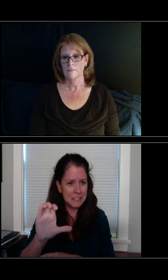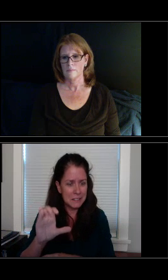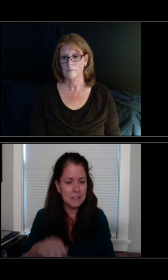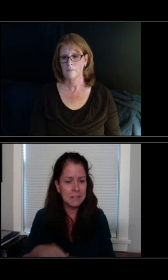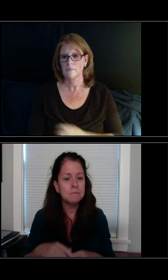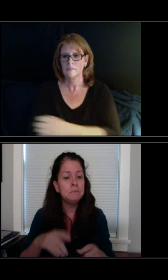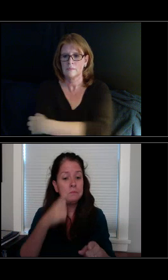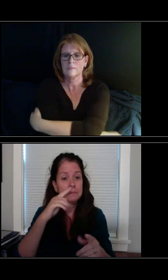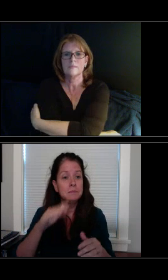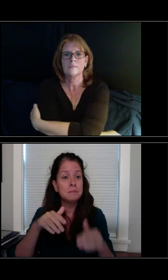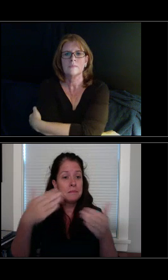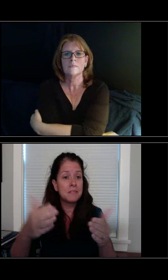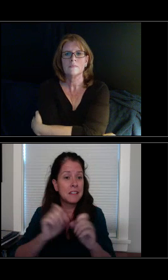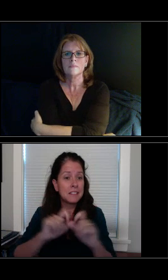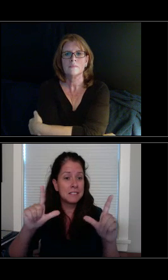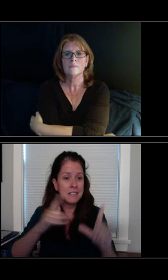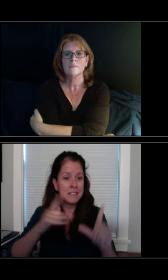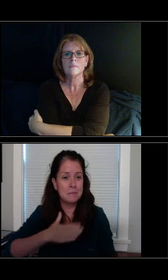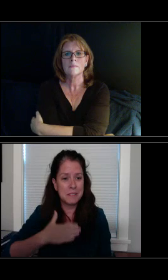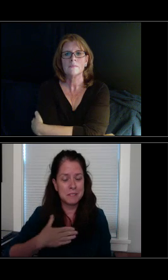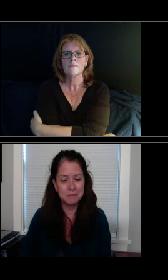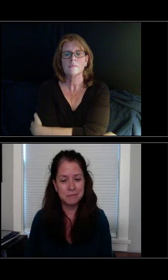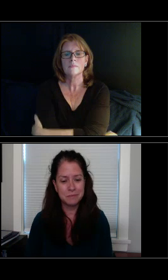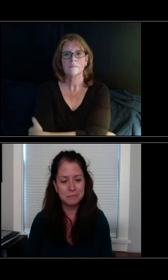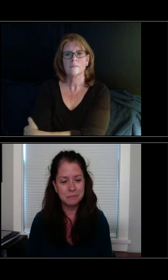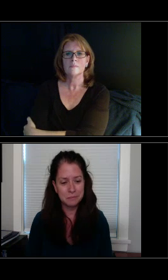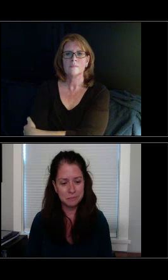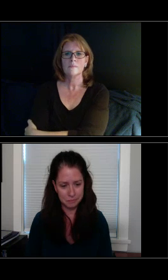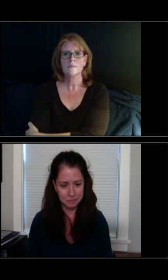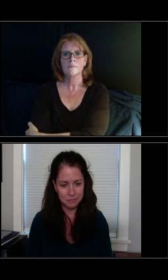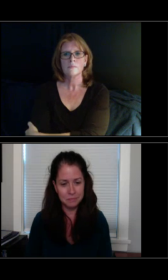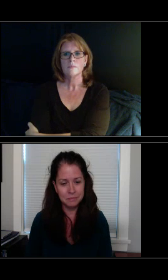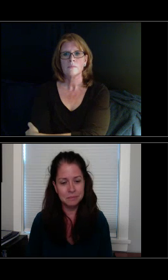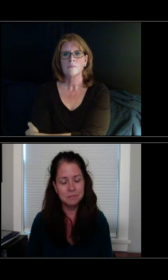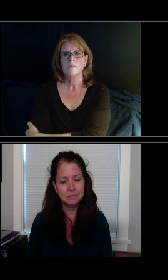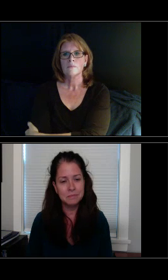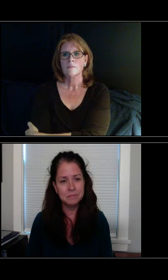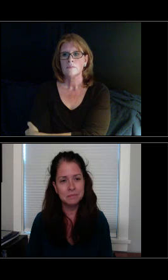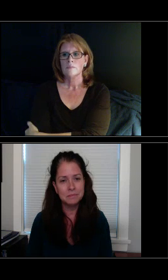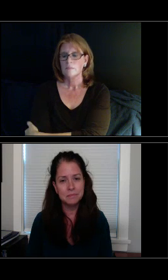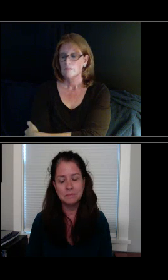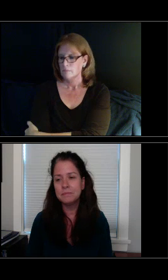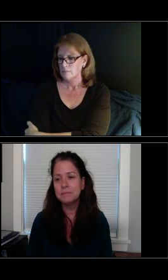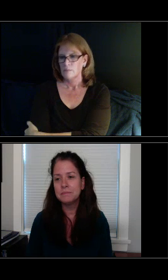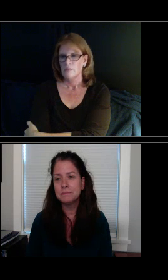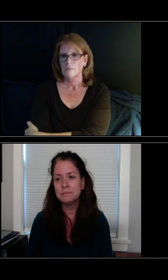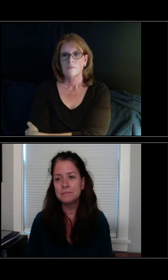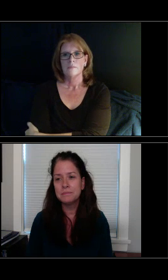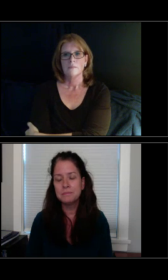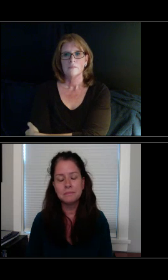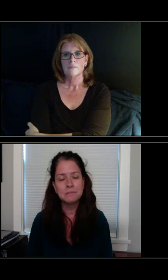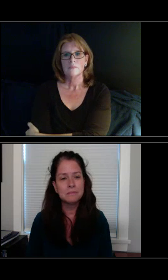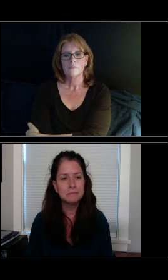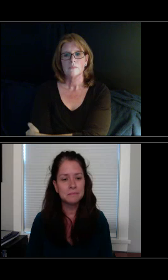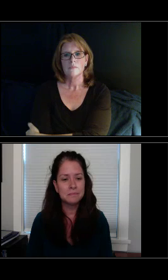bit about NCIEC and our organization. The next slide, please, Carrie.